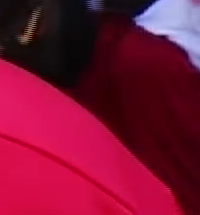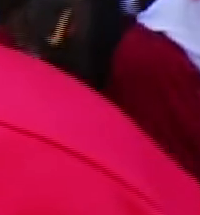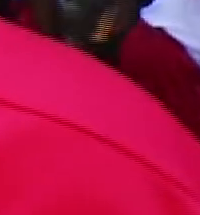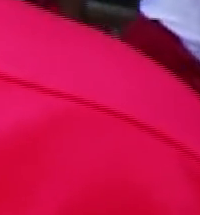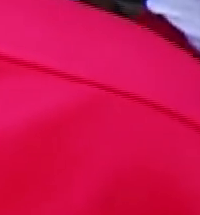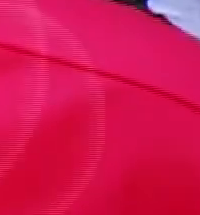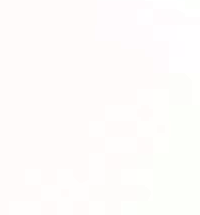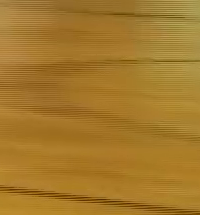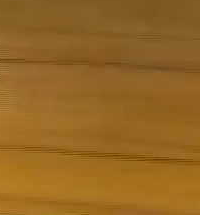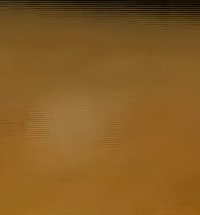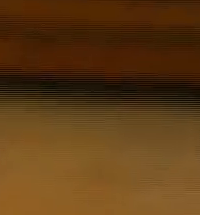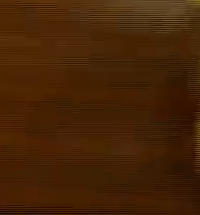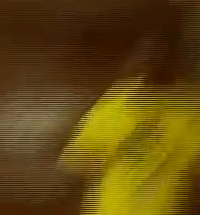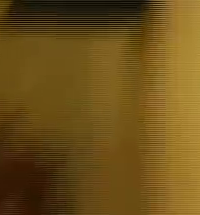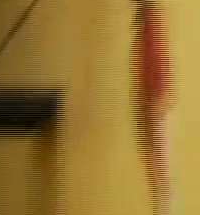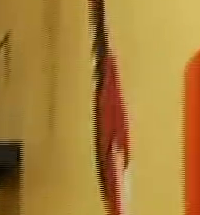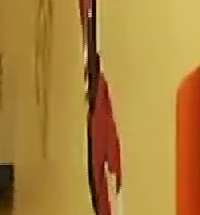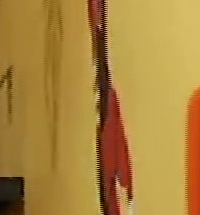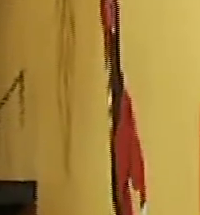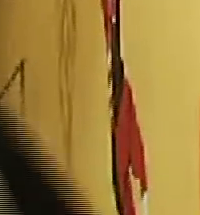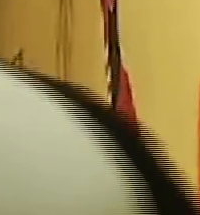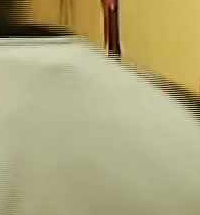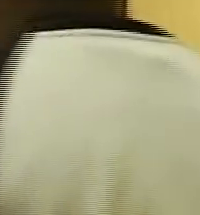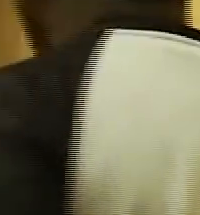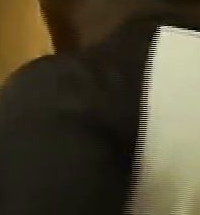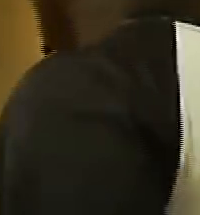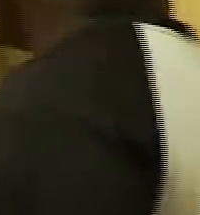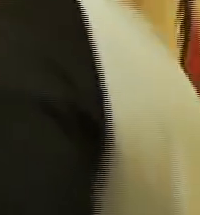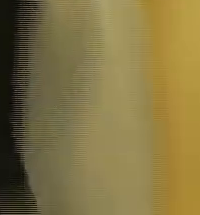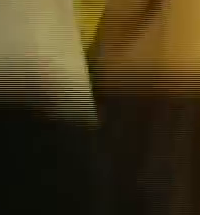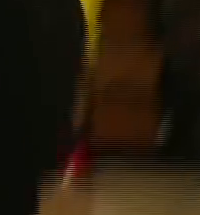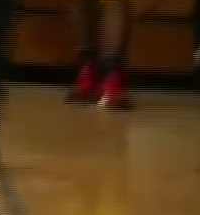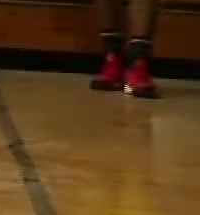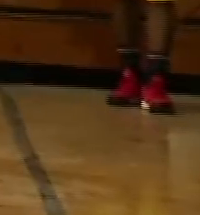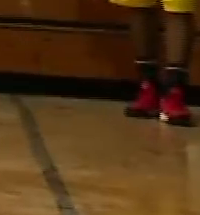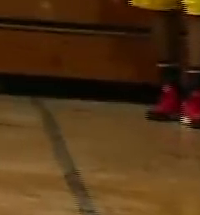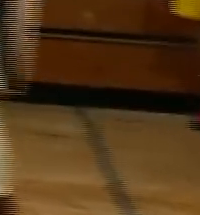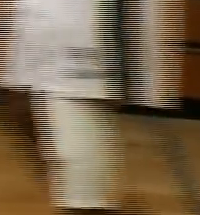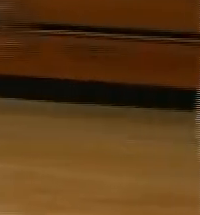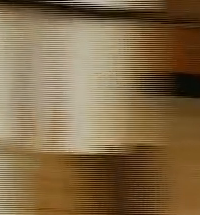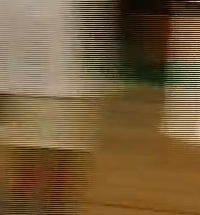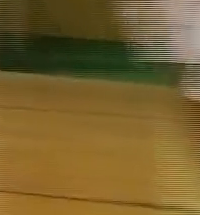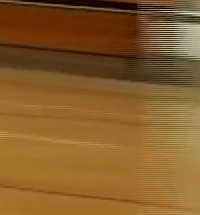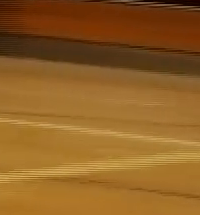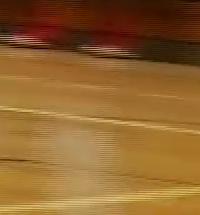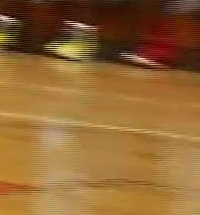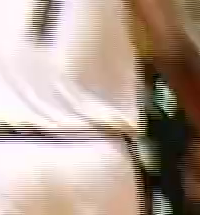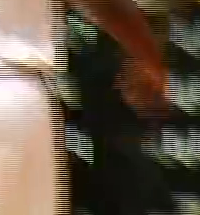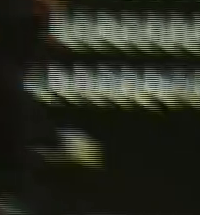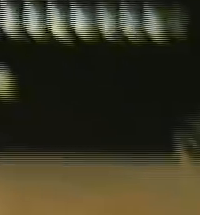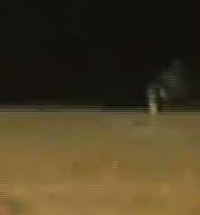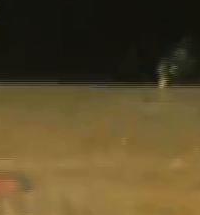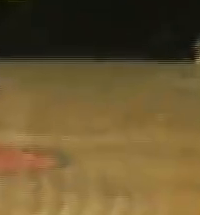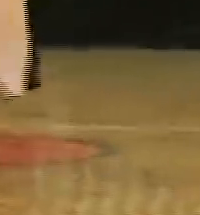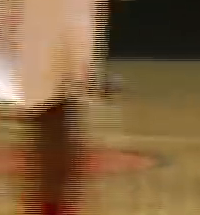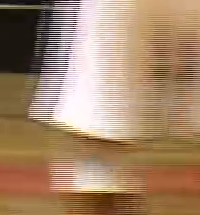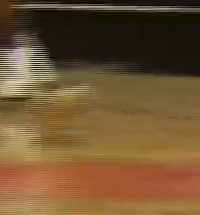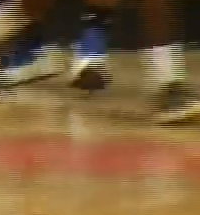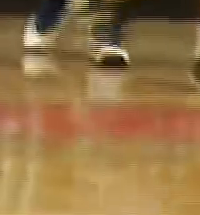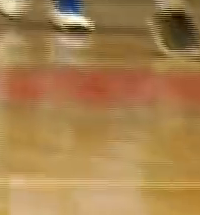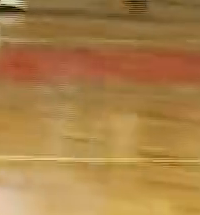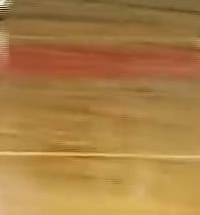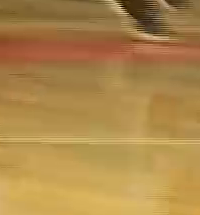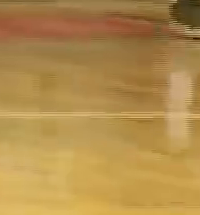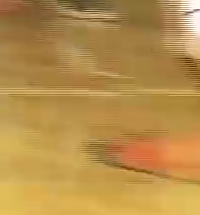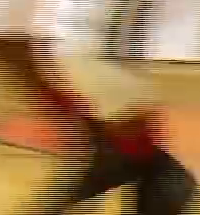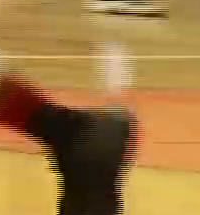noise. The CV Bethel Stingrays and Westminster College Diplomats on court next. CV Bethel picks up an